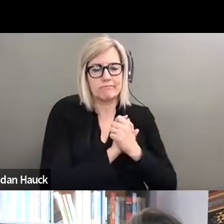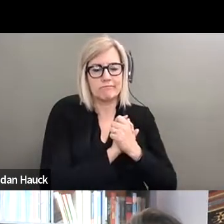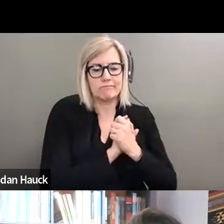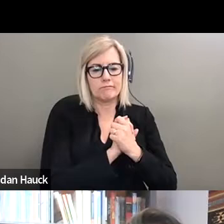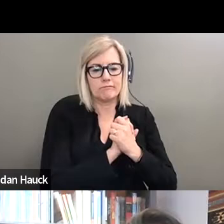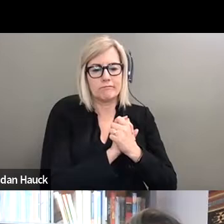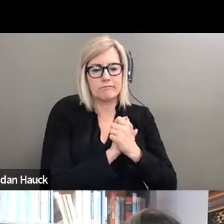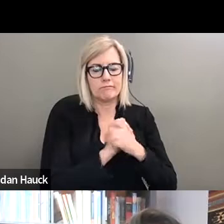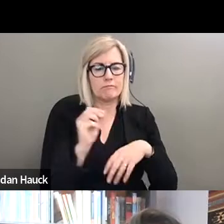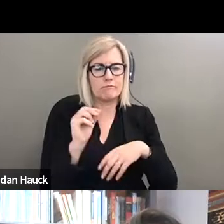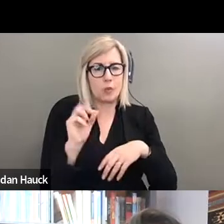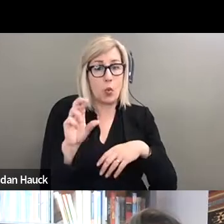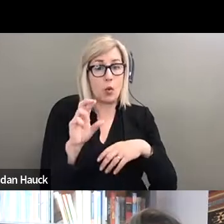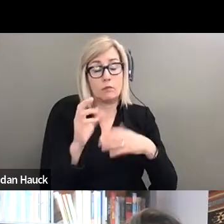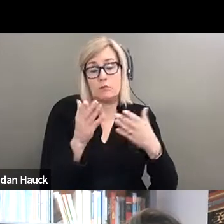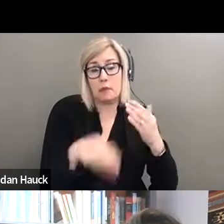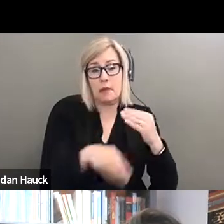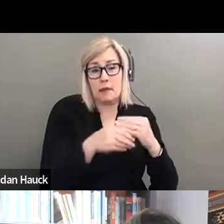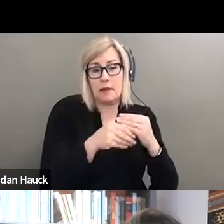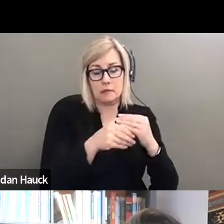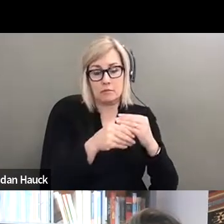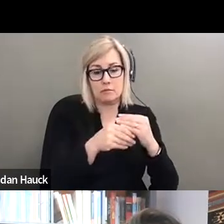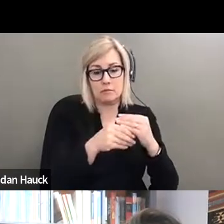or maybe add to their